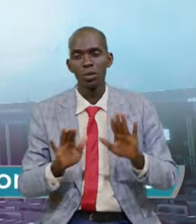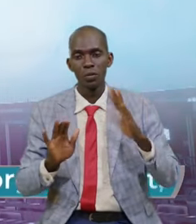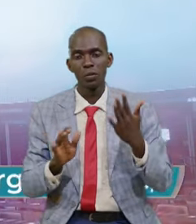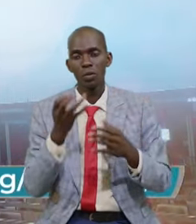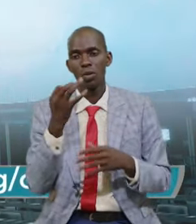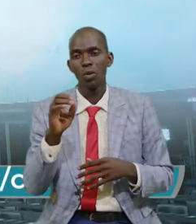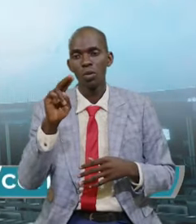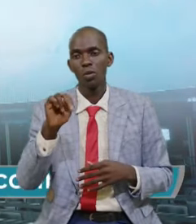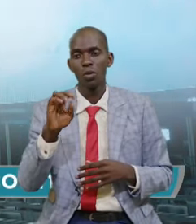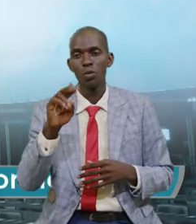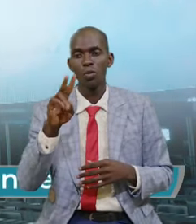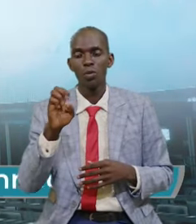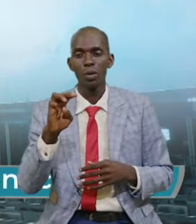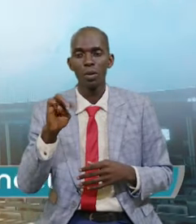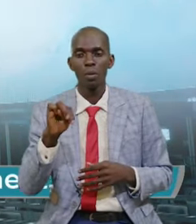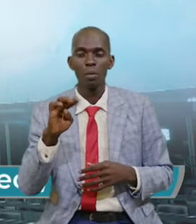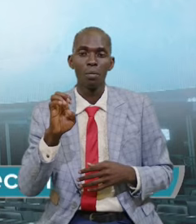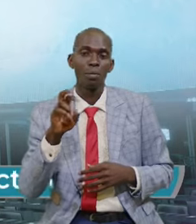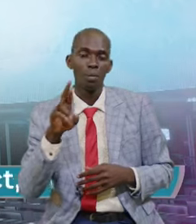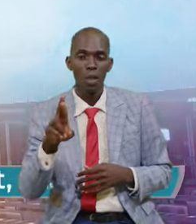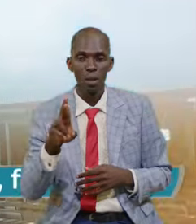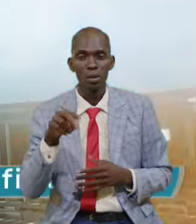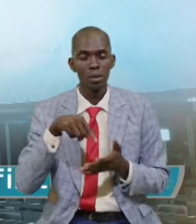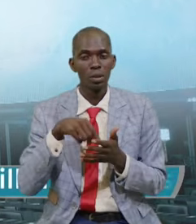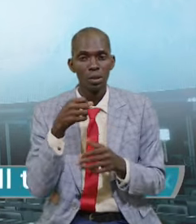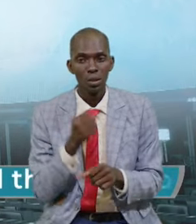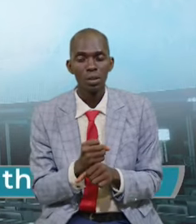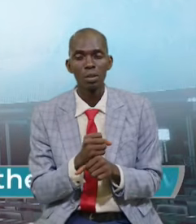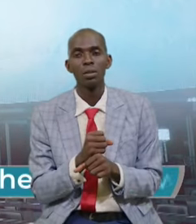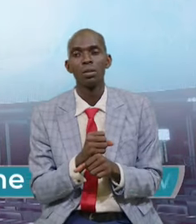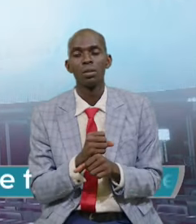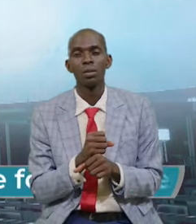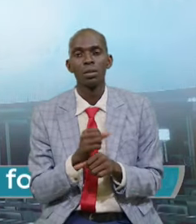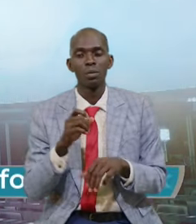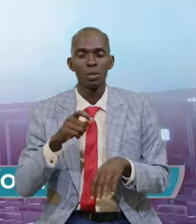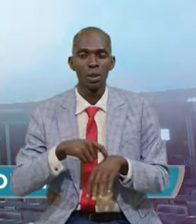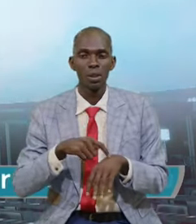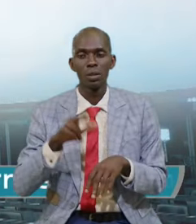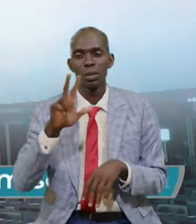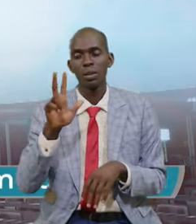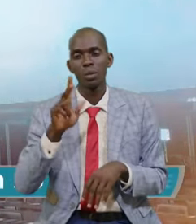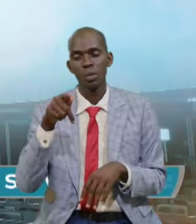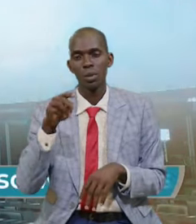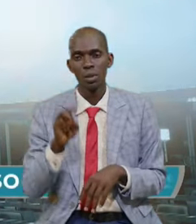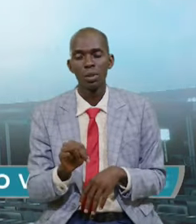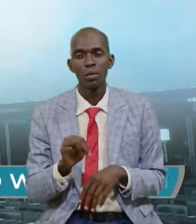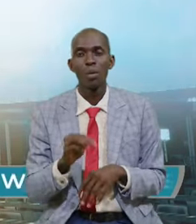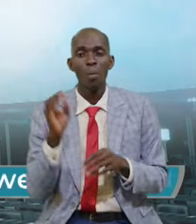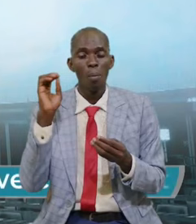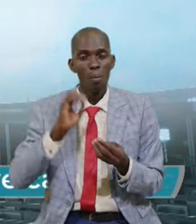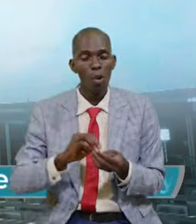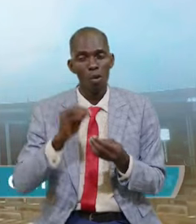details about this will be sent to you. The pastor will be delighted to have